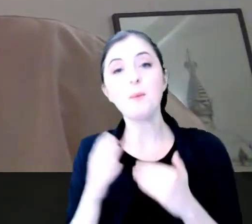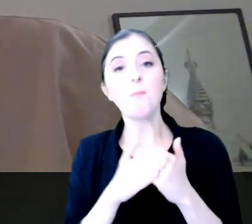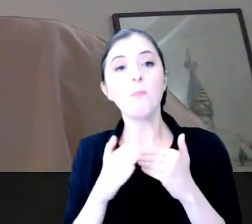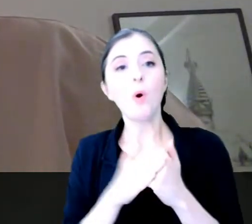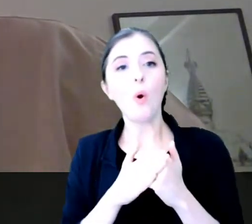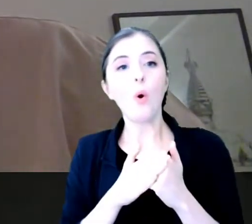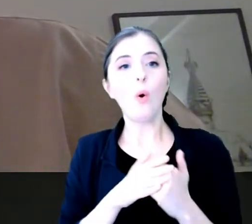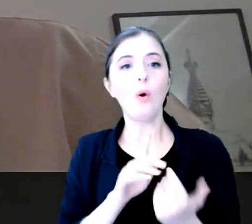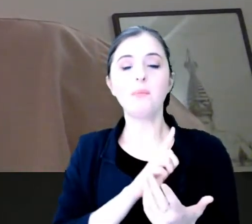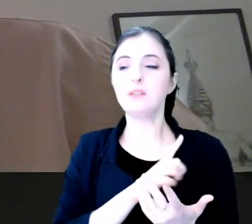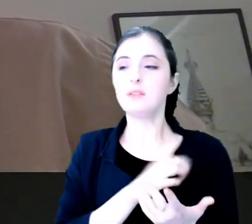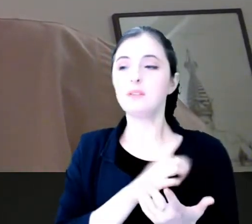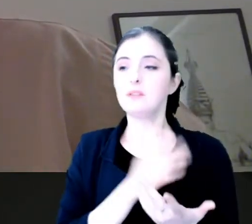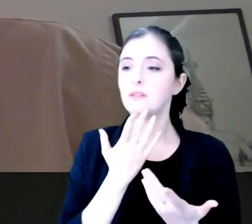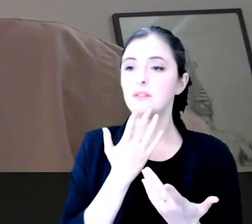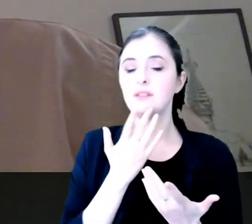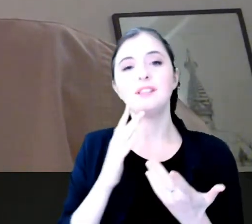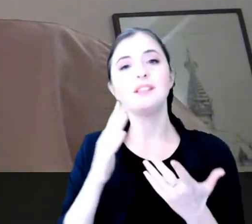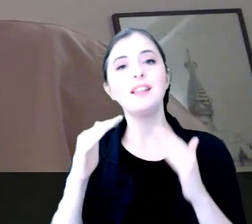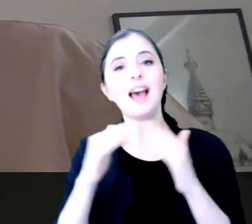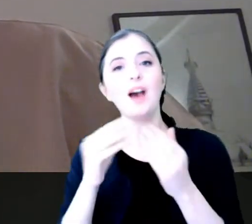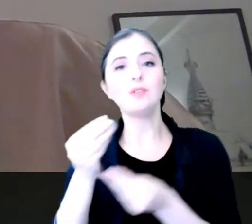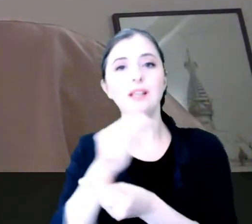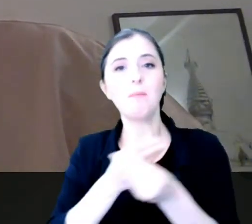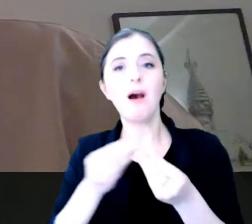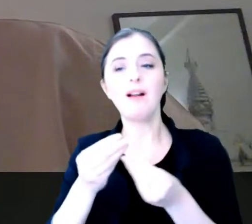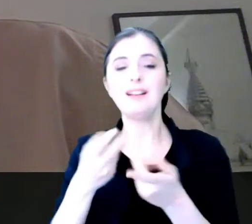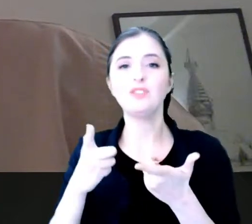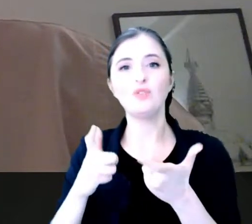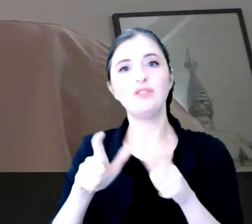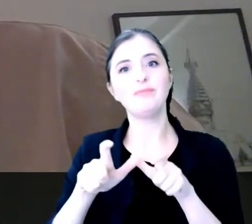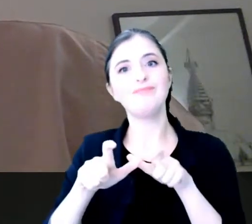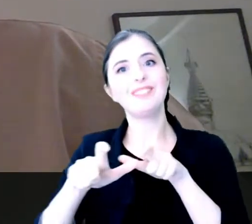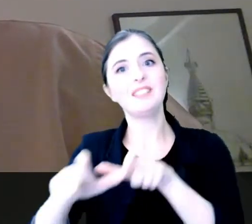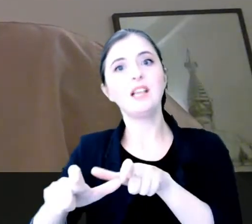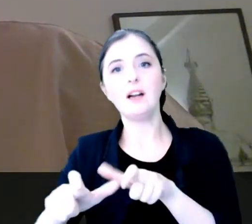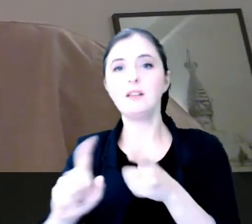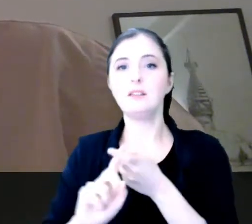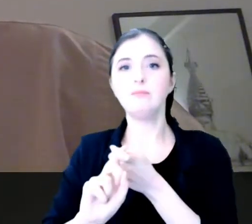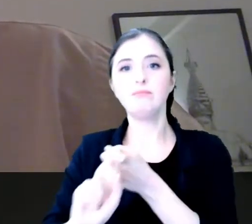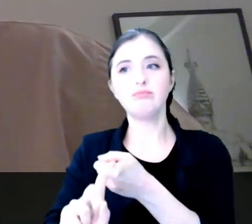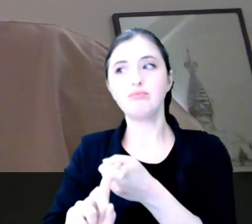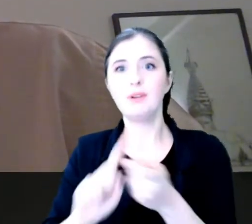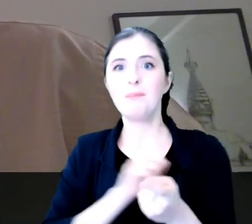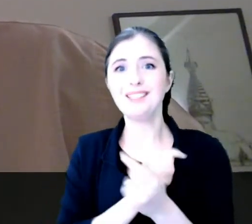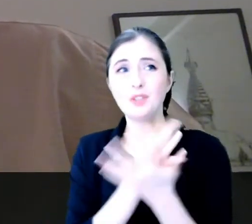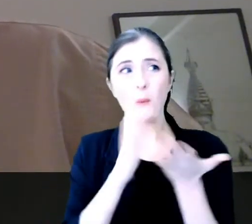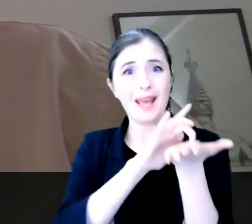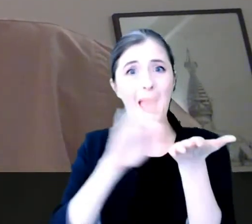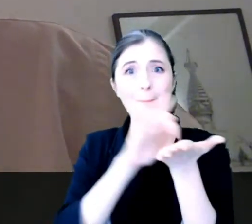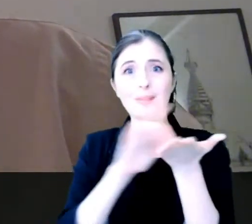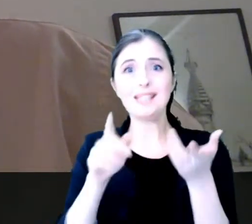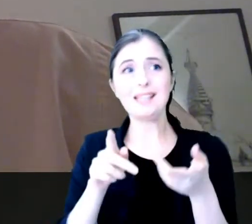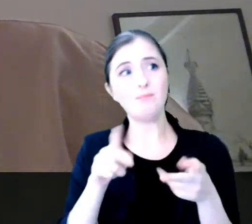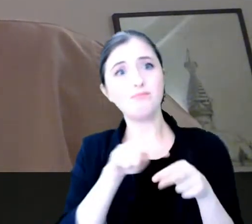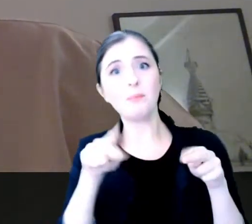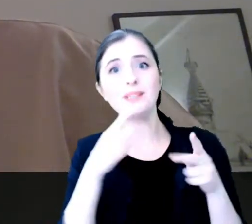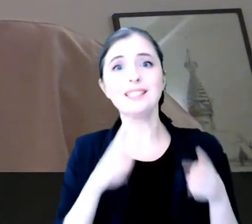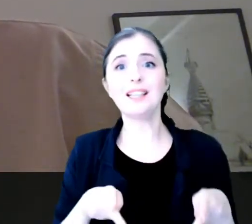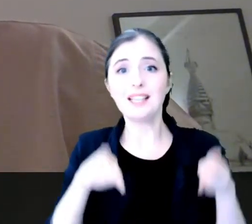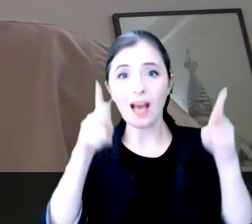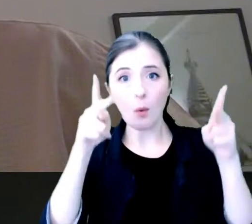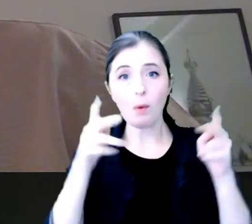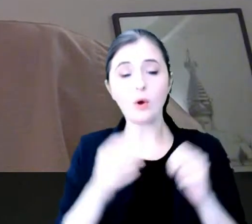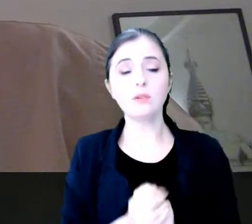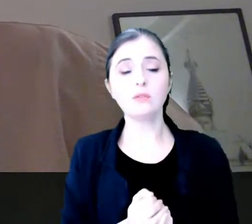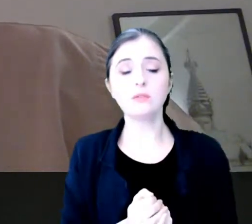properties stuck in the housing market in the tower blocks. And finally, we shouldn't also forget the number of